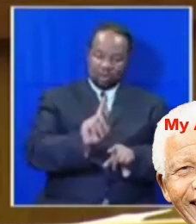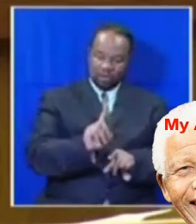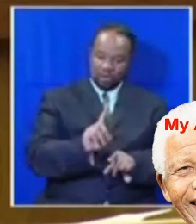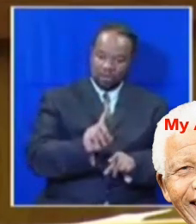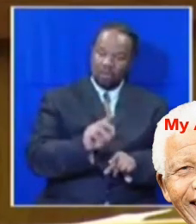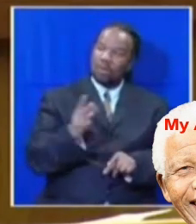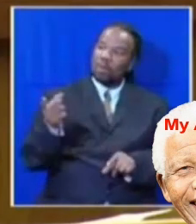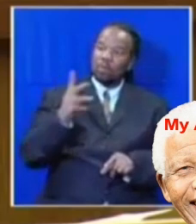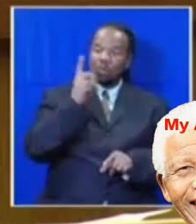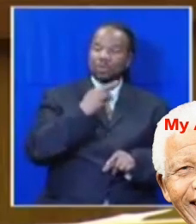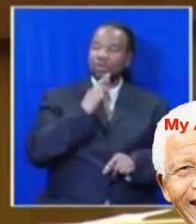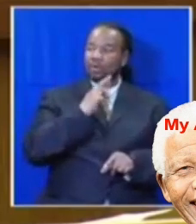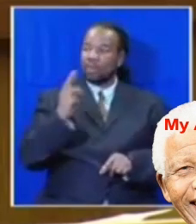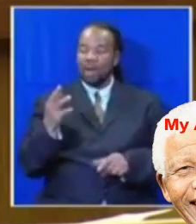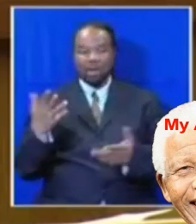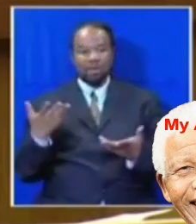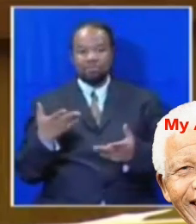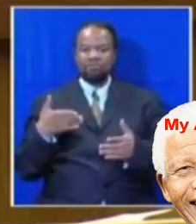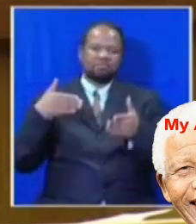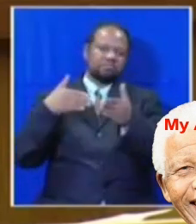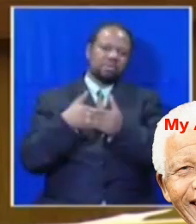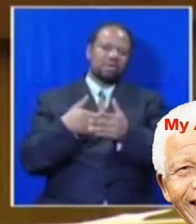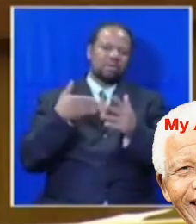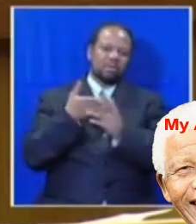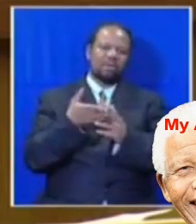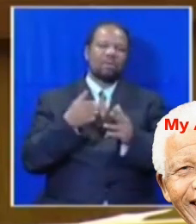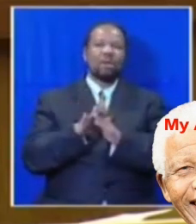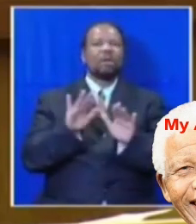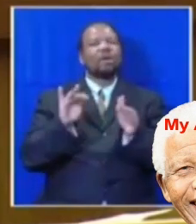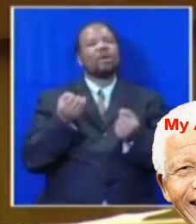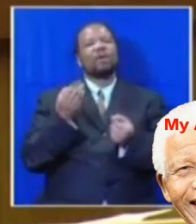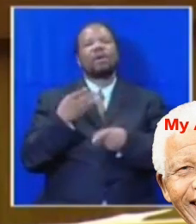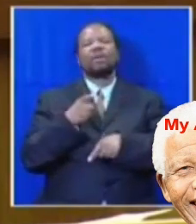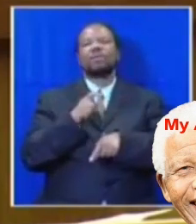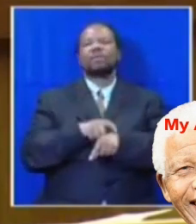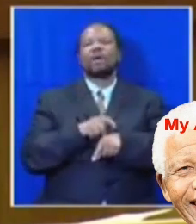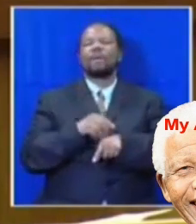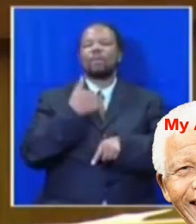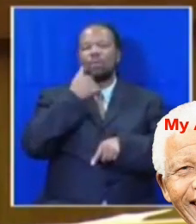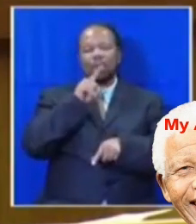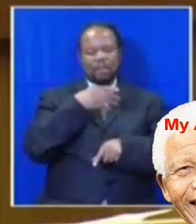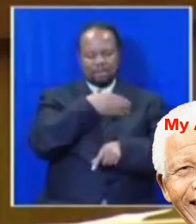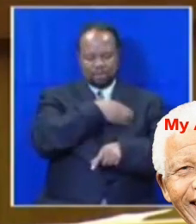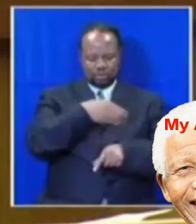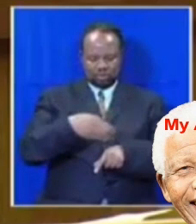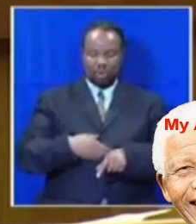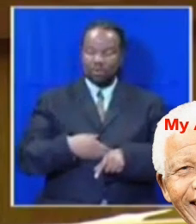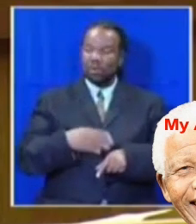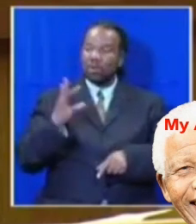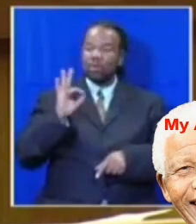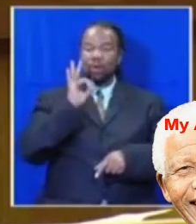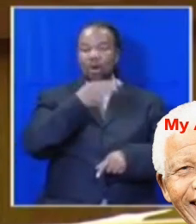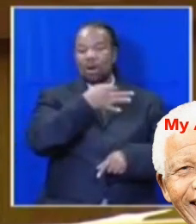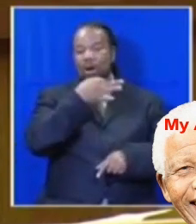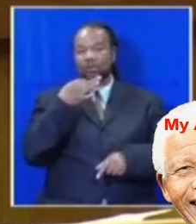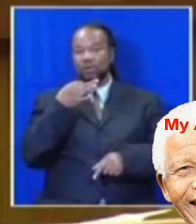one occasion, by the way, the president was stopped from finishing his answers to questions posed by the House, whilst on